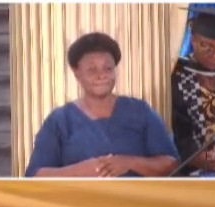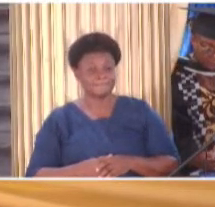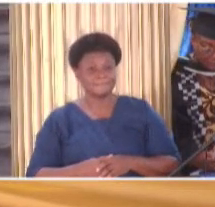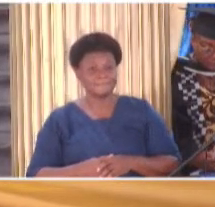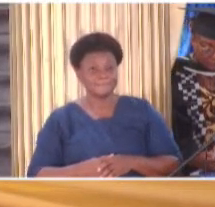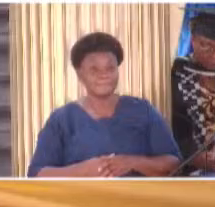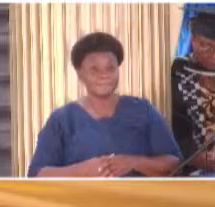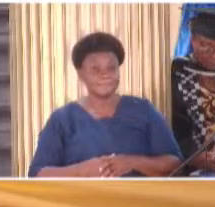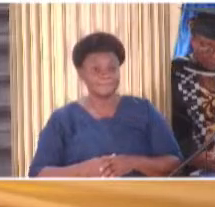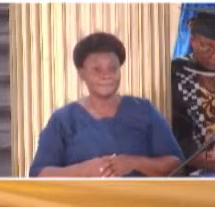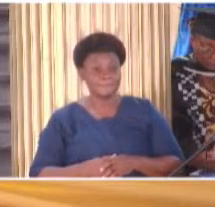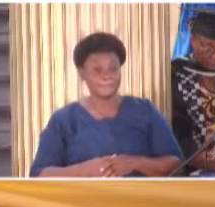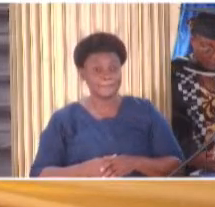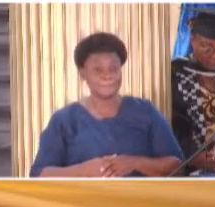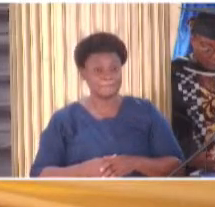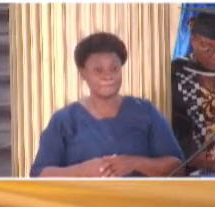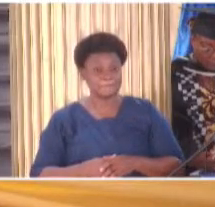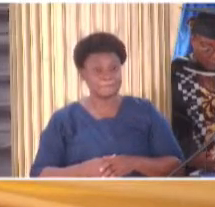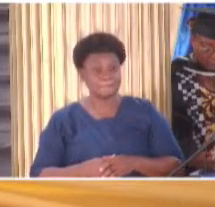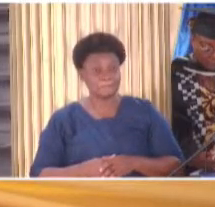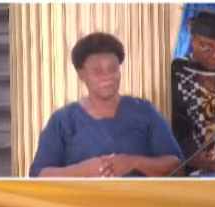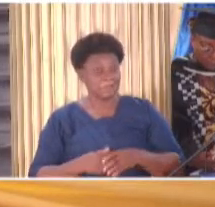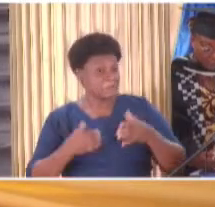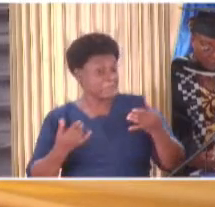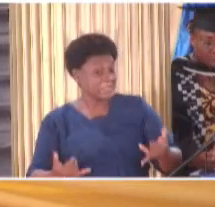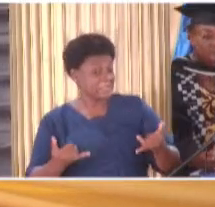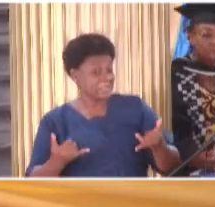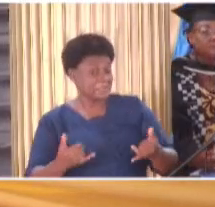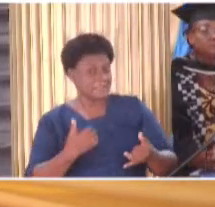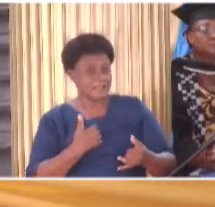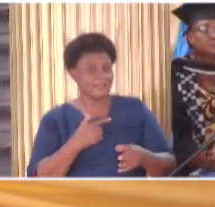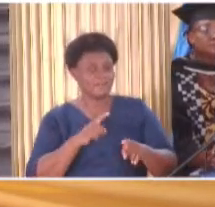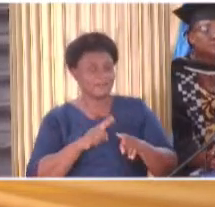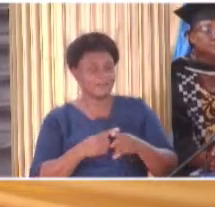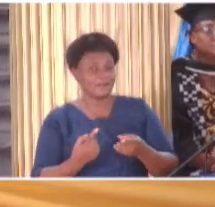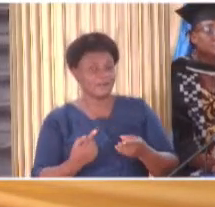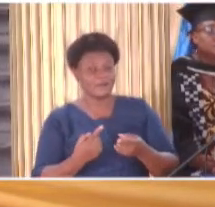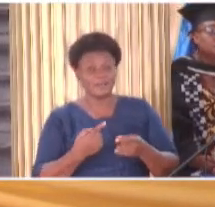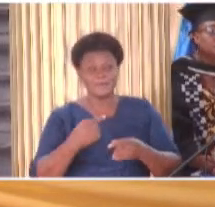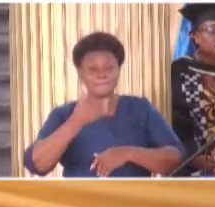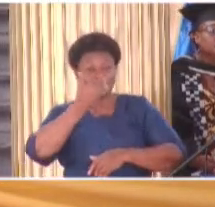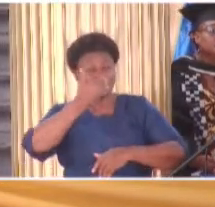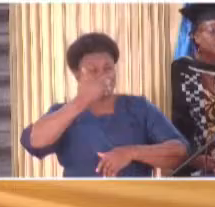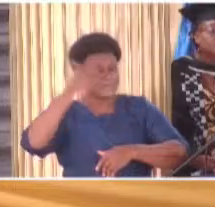We are now going to have our valedictory address.